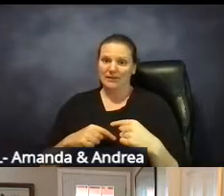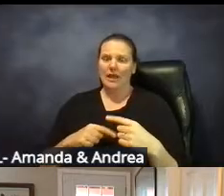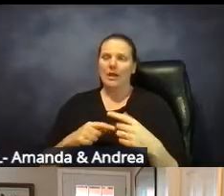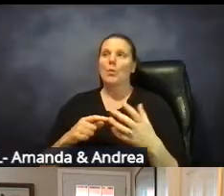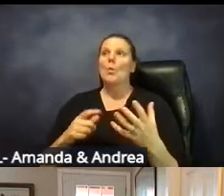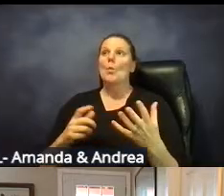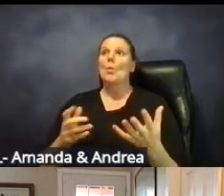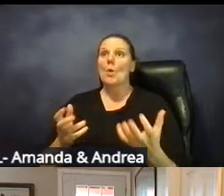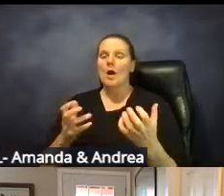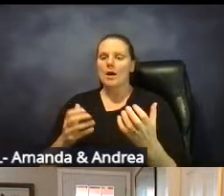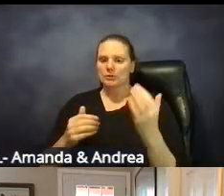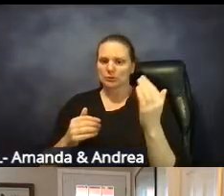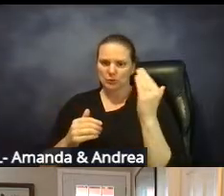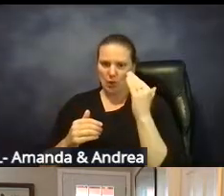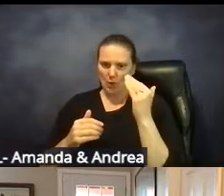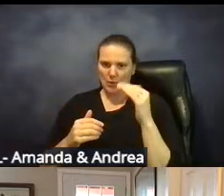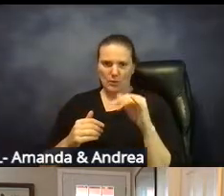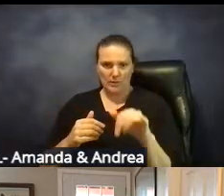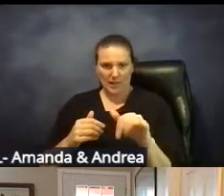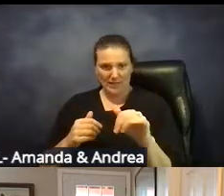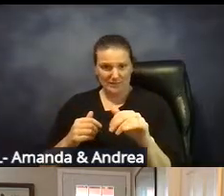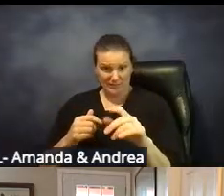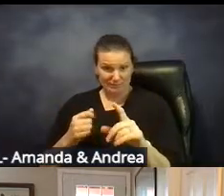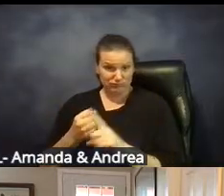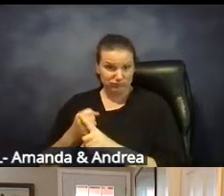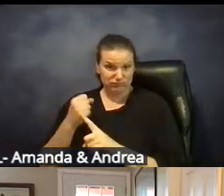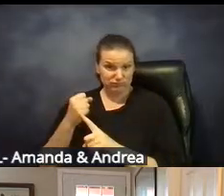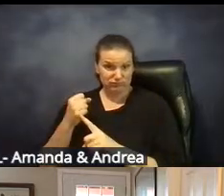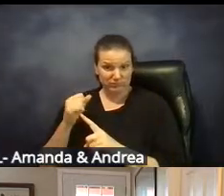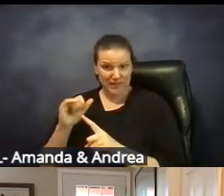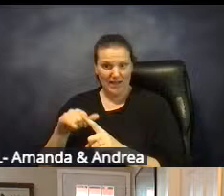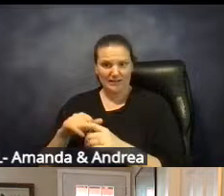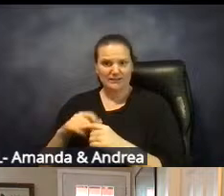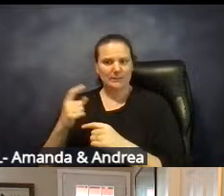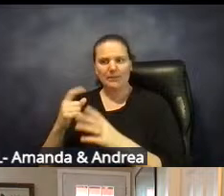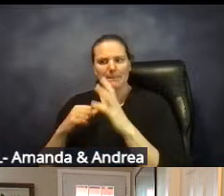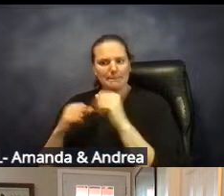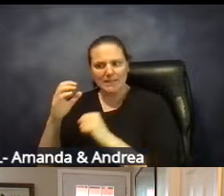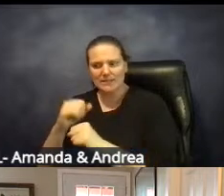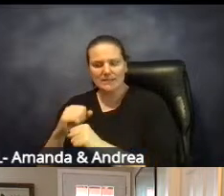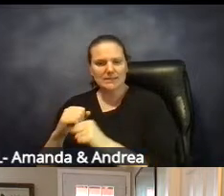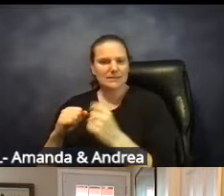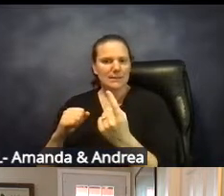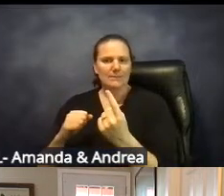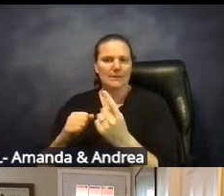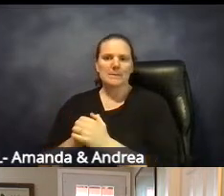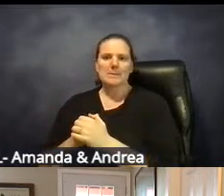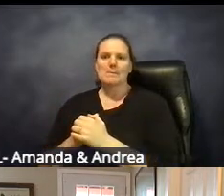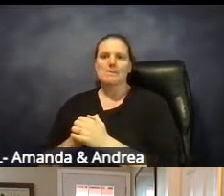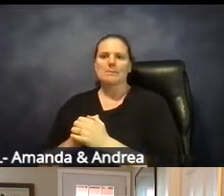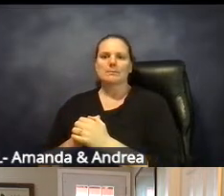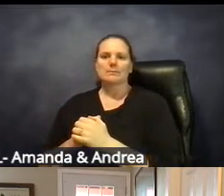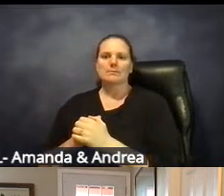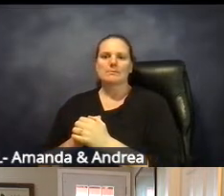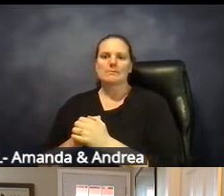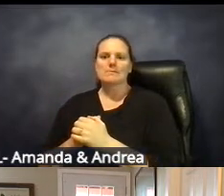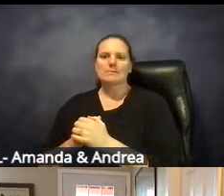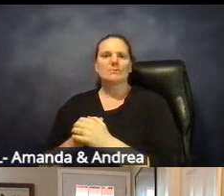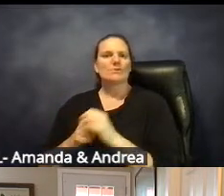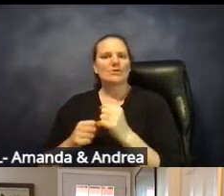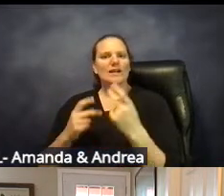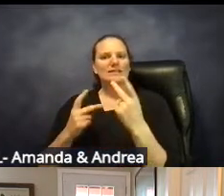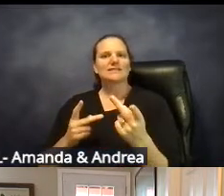to know if this is hitting the mark, if there's something they're missing. You're going to be able to